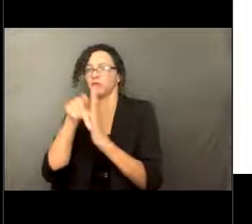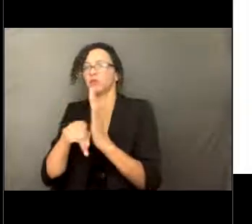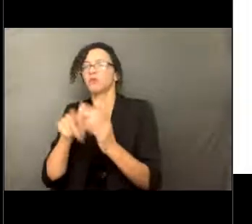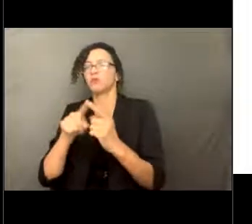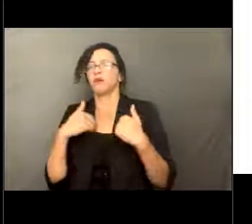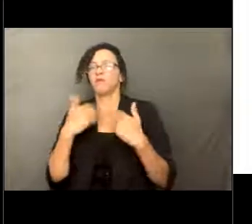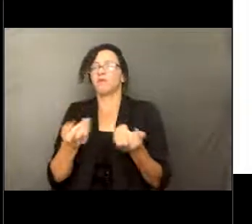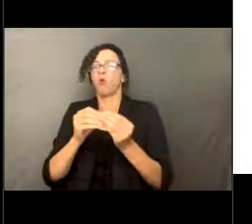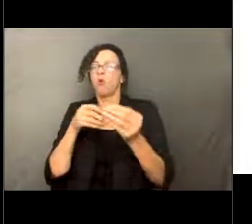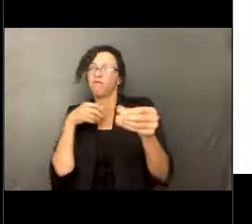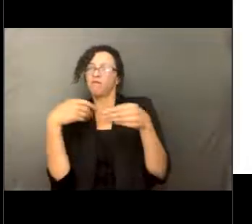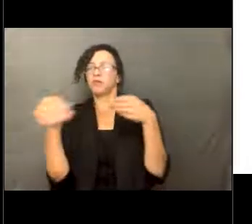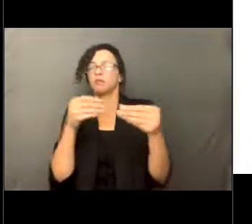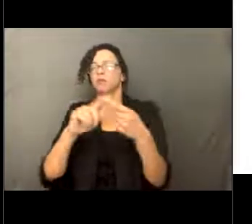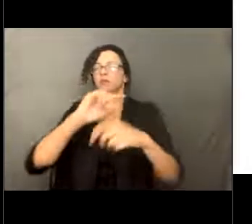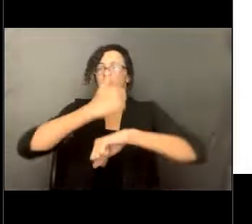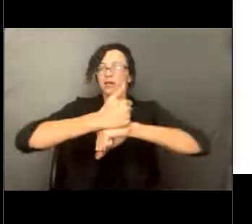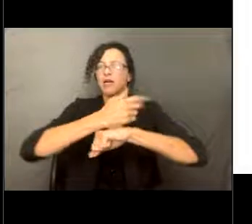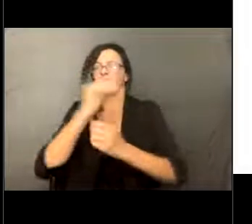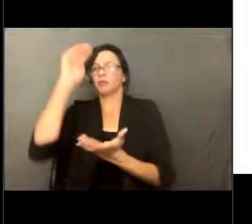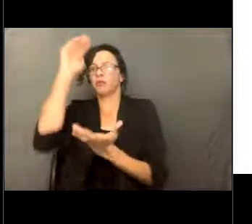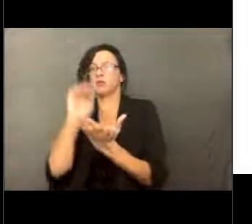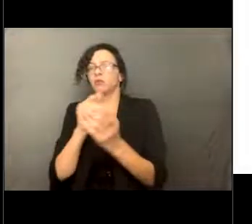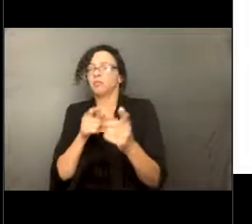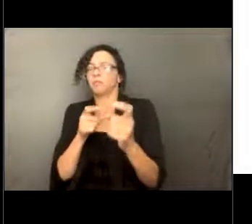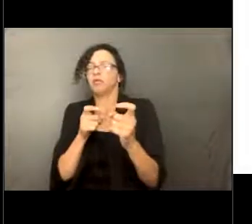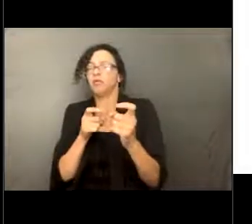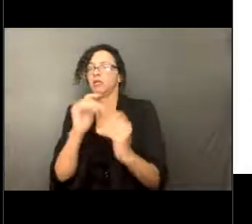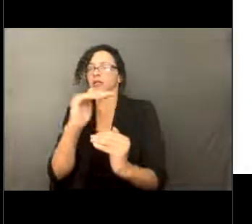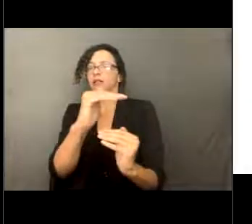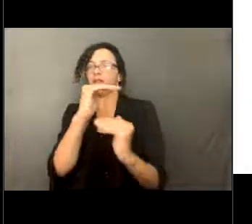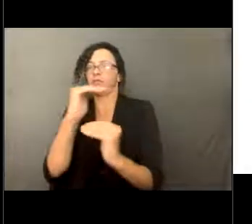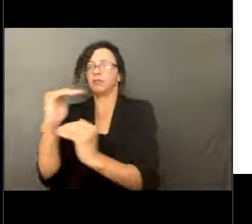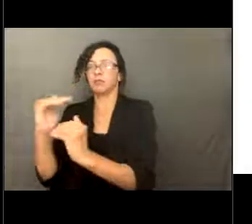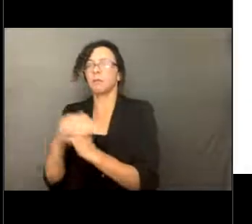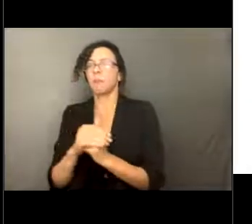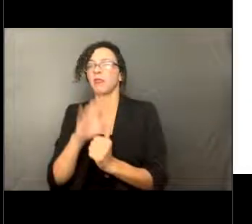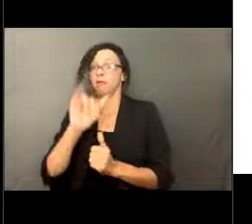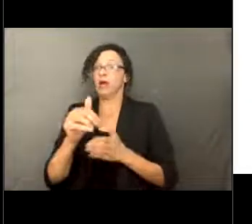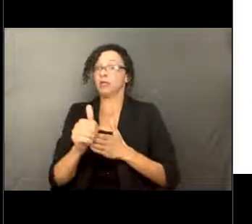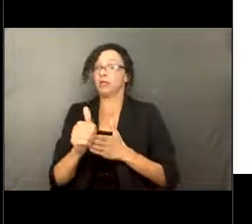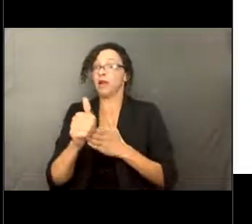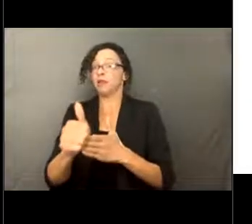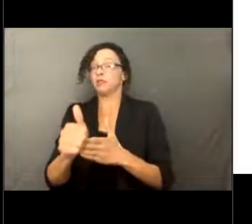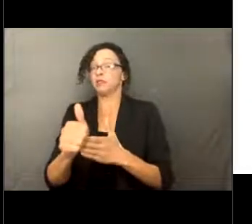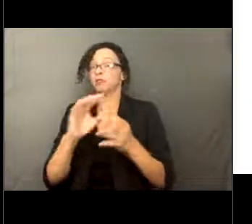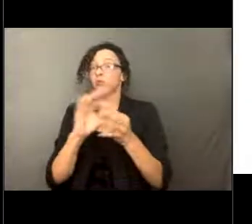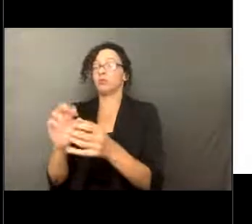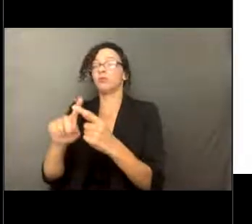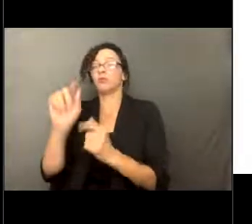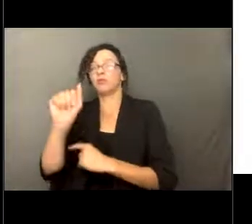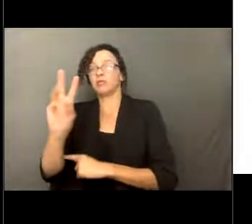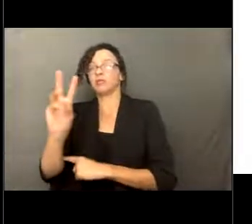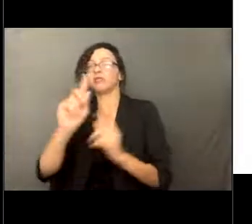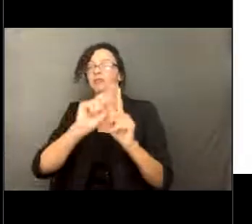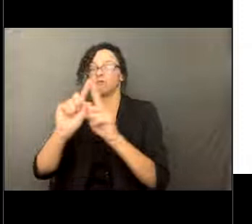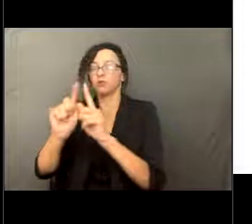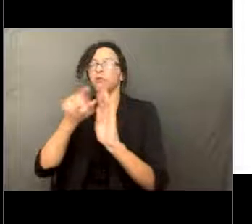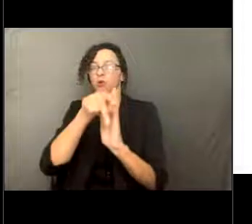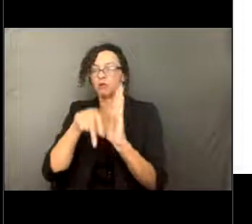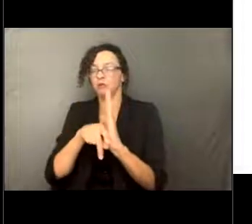and reducing speed limits. That guidance related to the 16 specific provisions is communicated through the